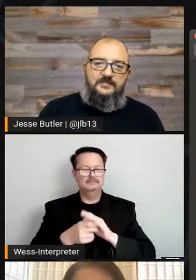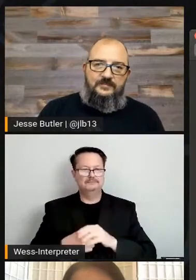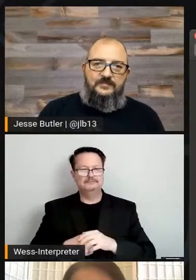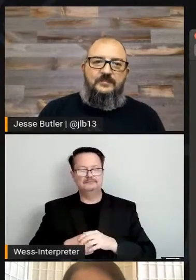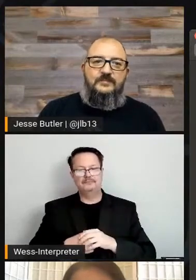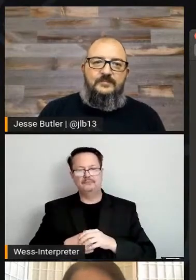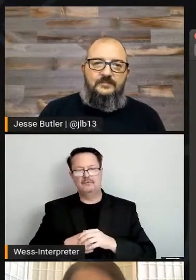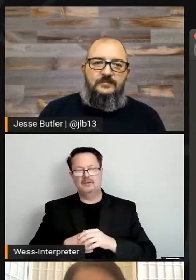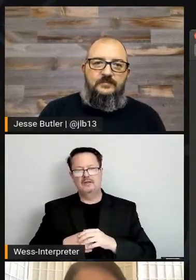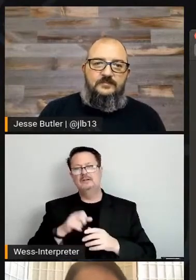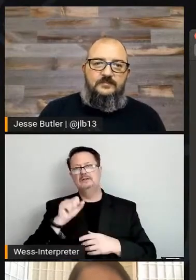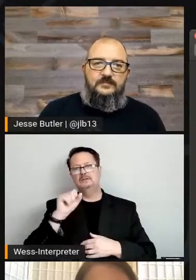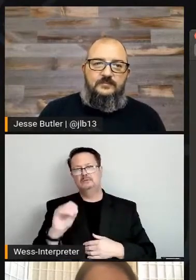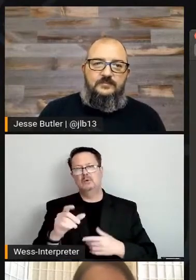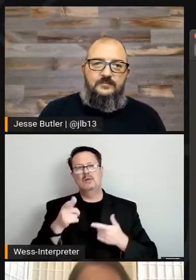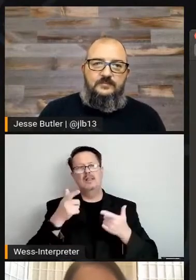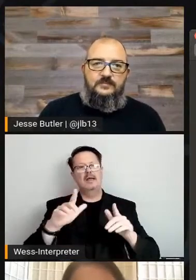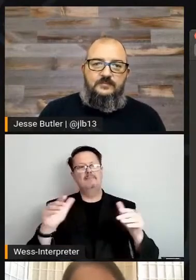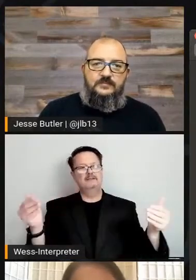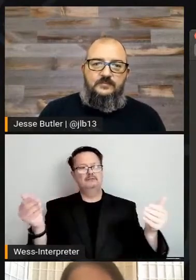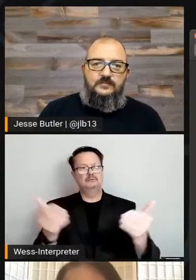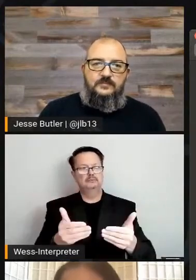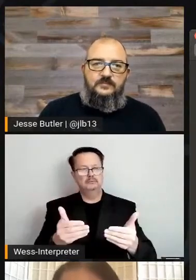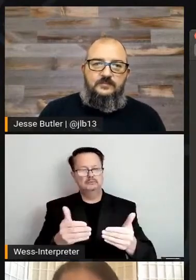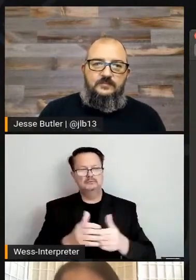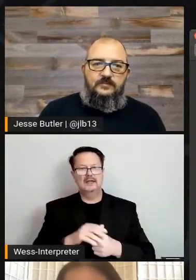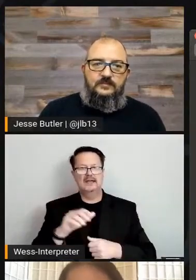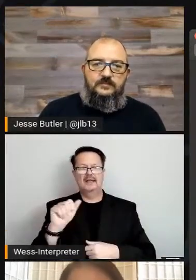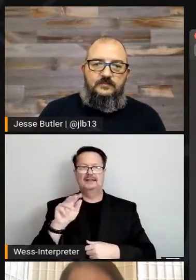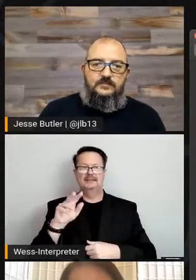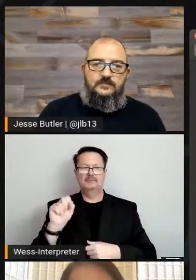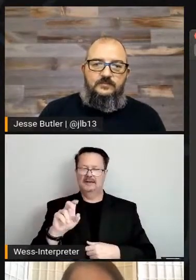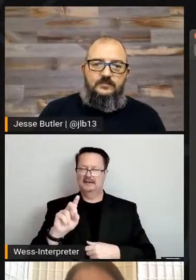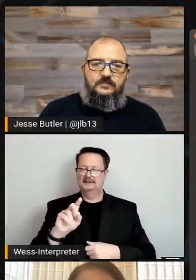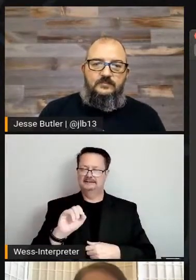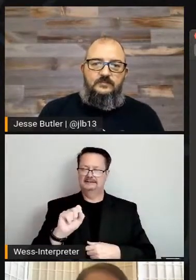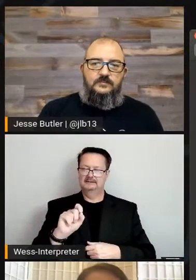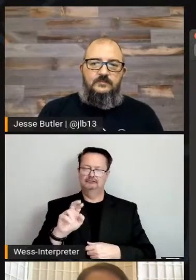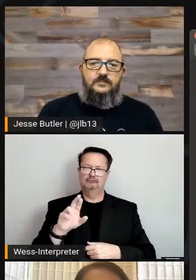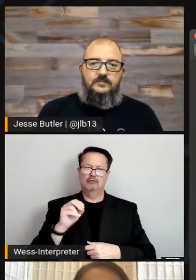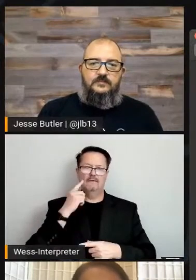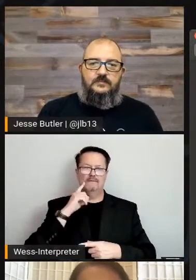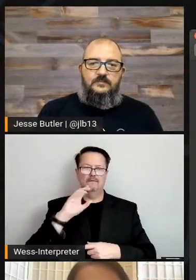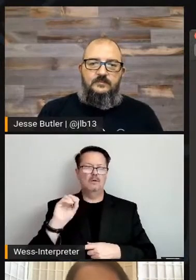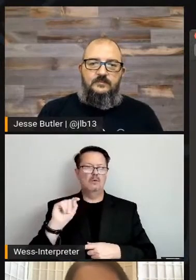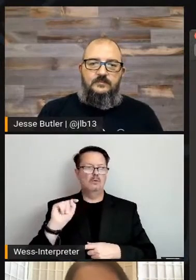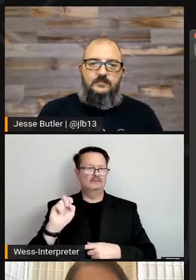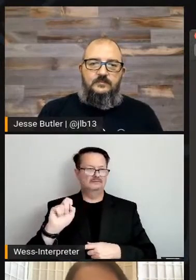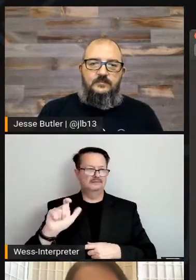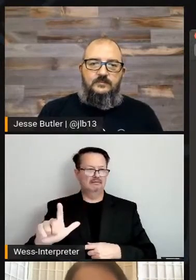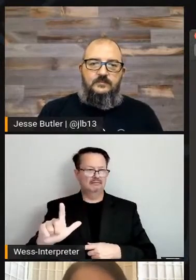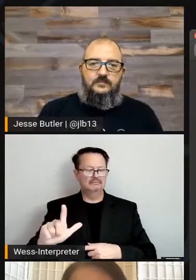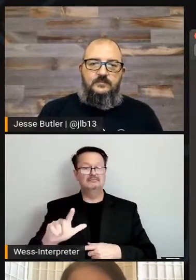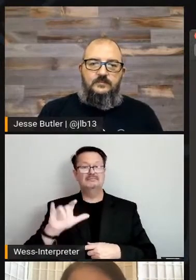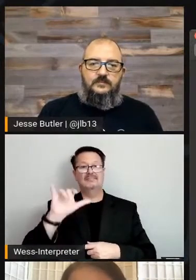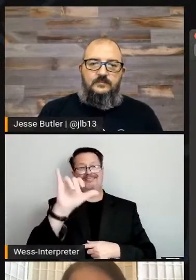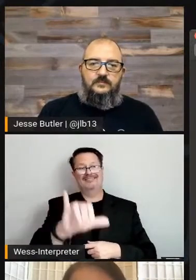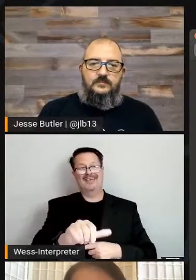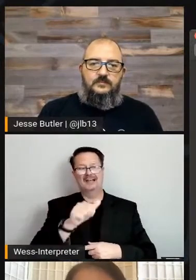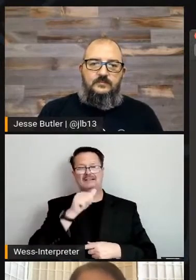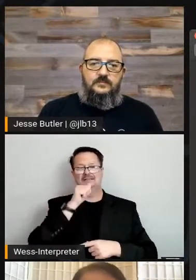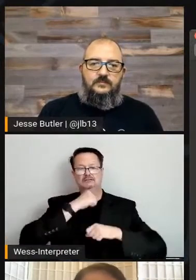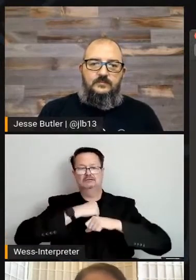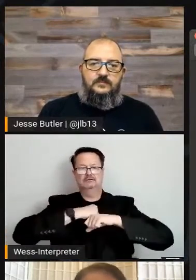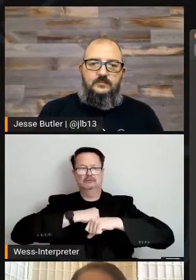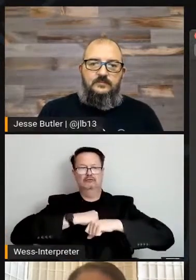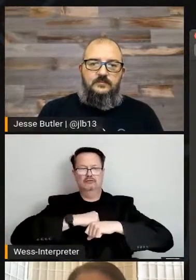So let me introduce, AWS Distro for OpenTelemetry, which is a secure